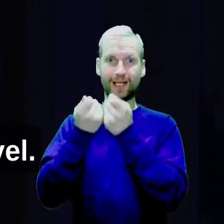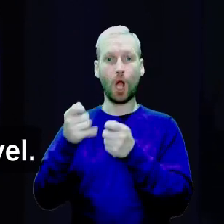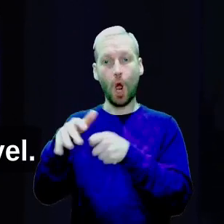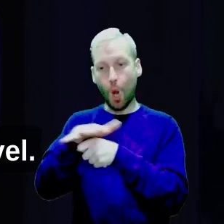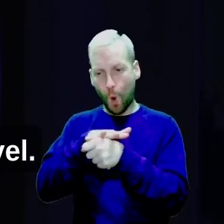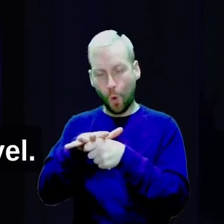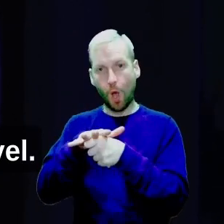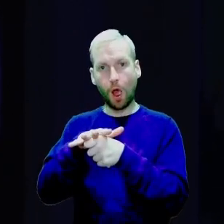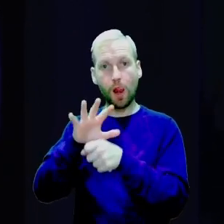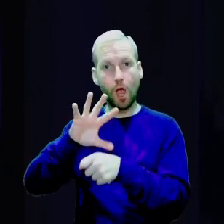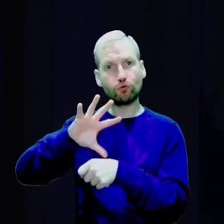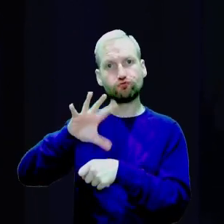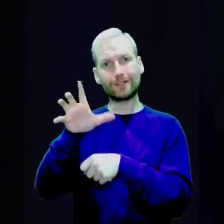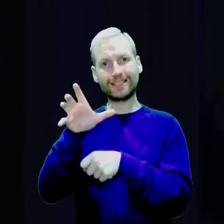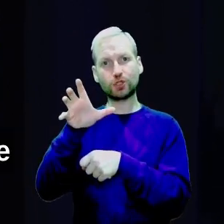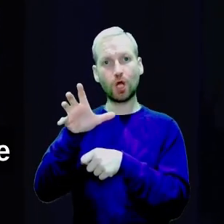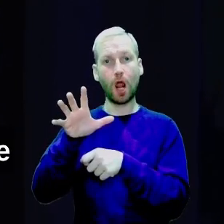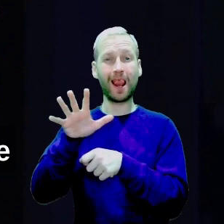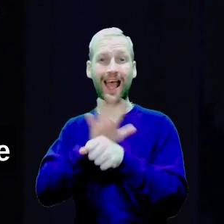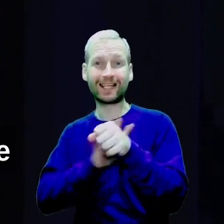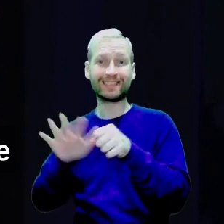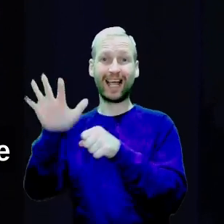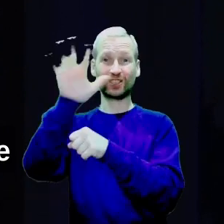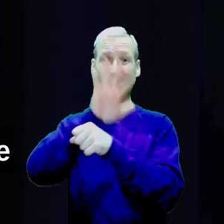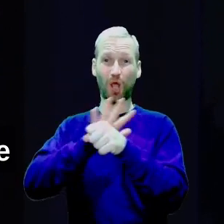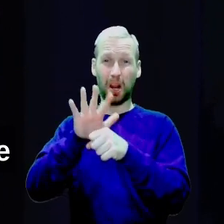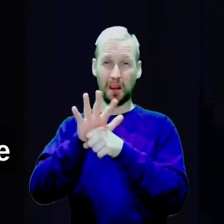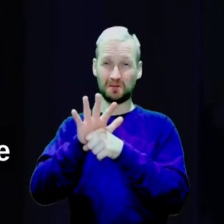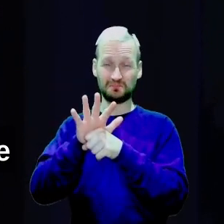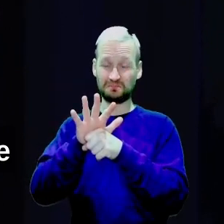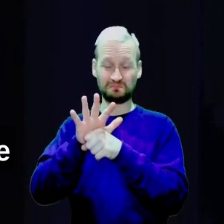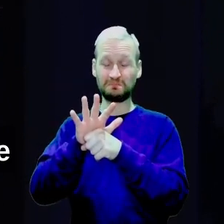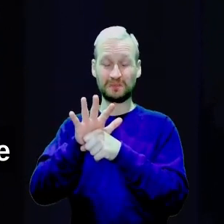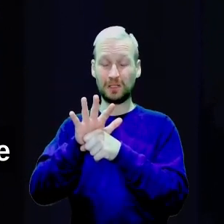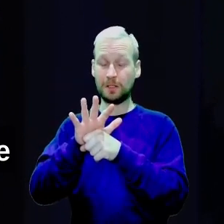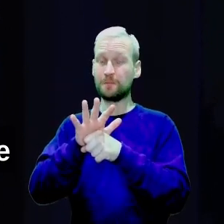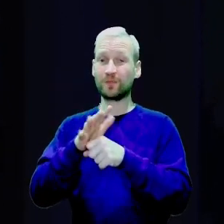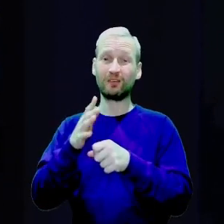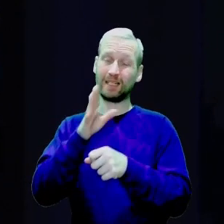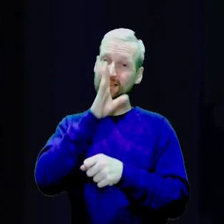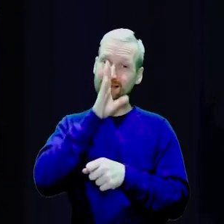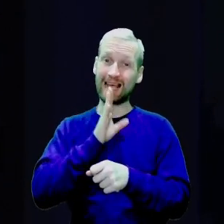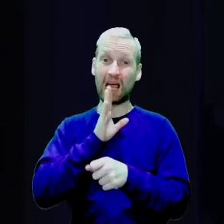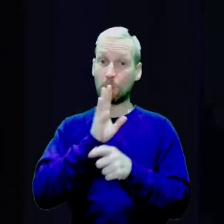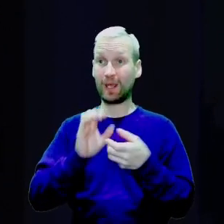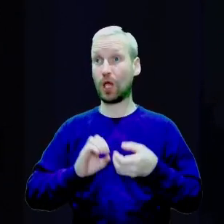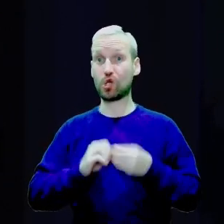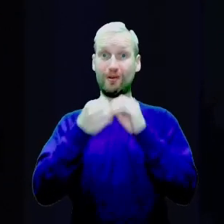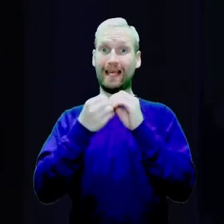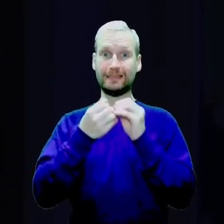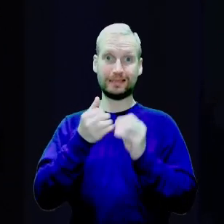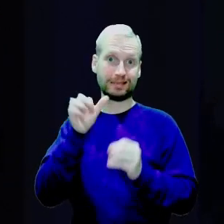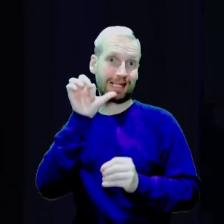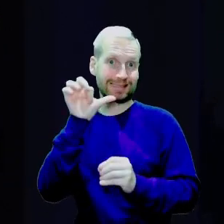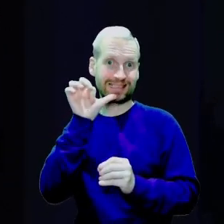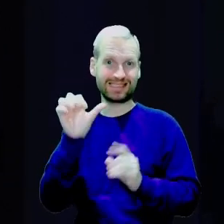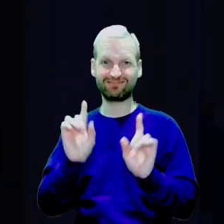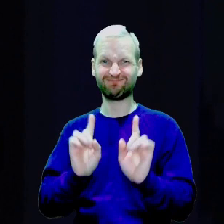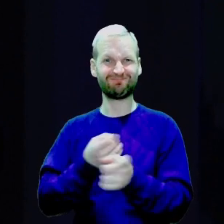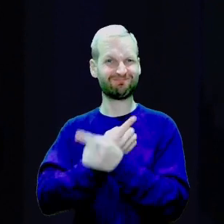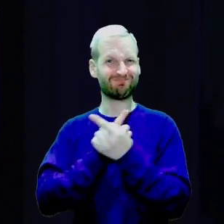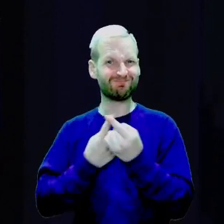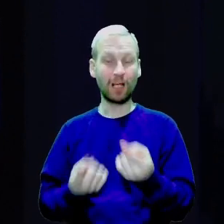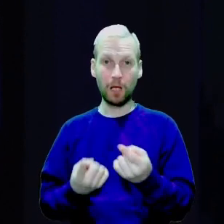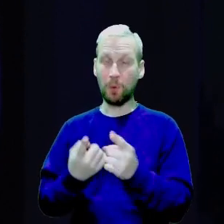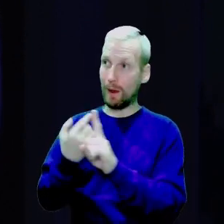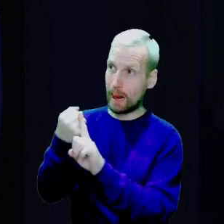a national level. That said, it's sadly not in our power to increase the amount of NHS dentistry, but we will